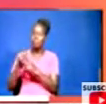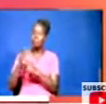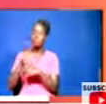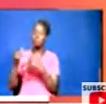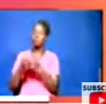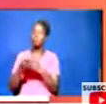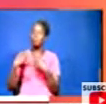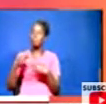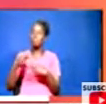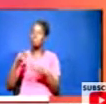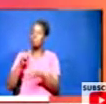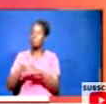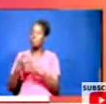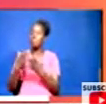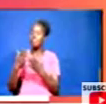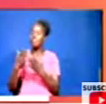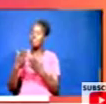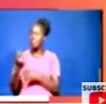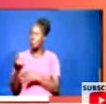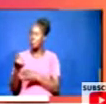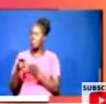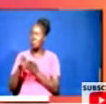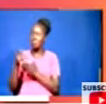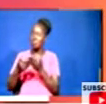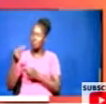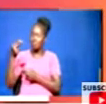Sometimes when goods are too scarce, the prices go up.